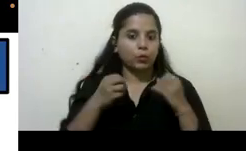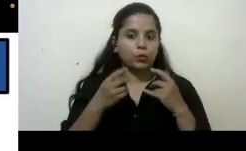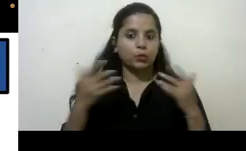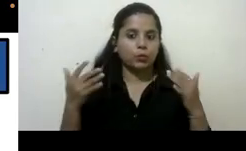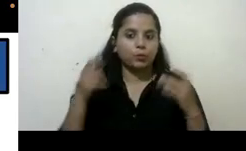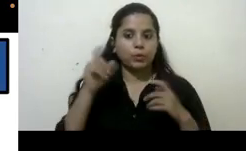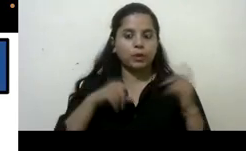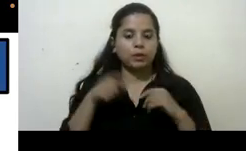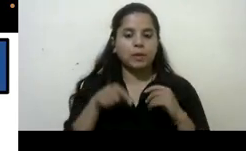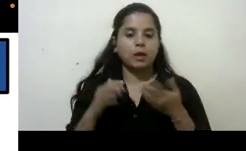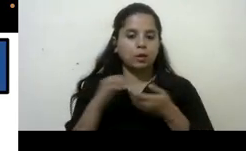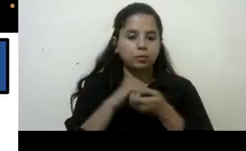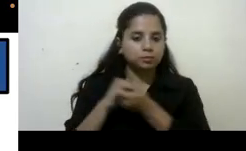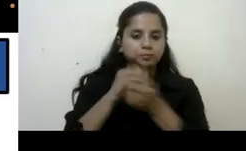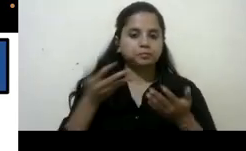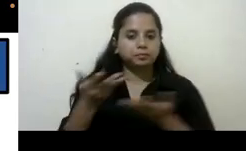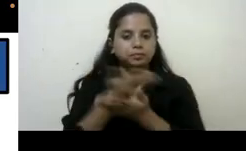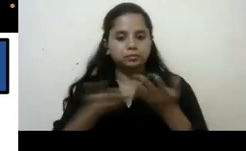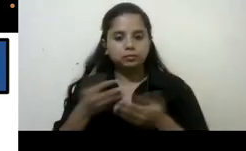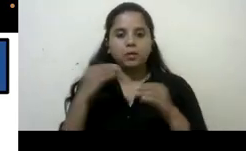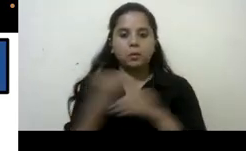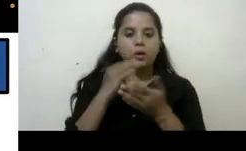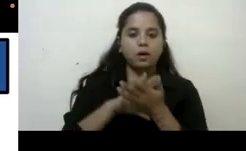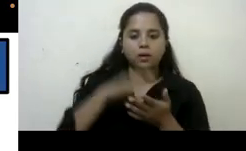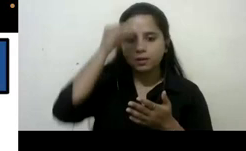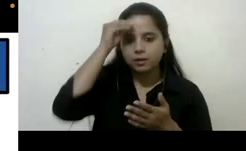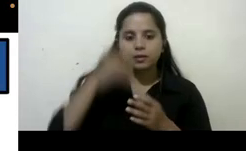responses. Collaboration, discussion, peer learning.